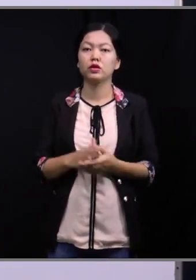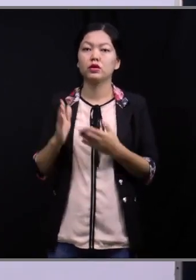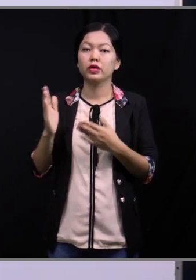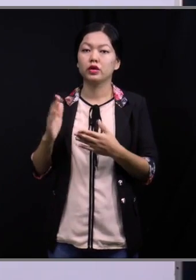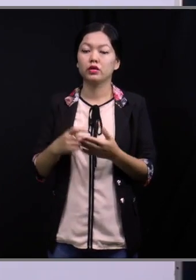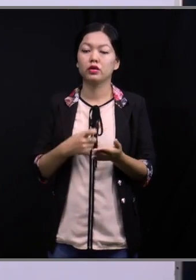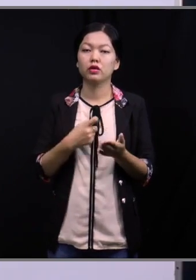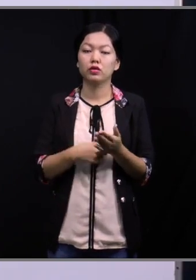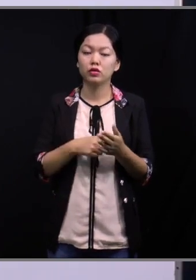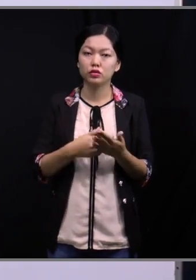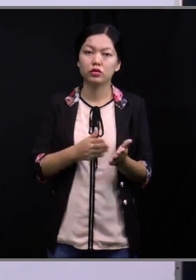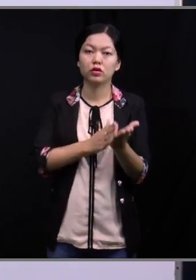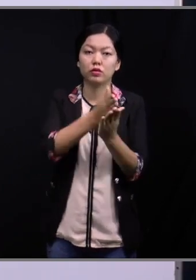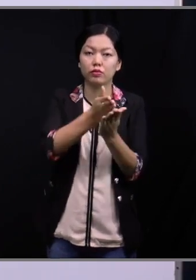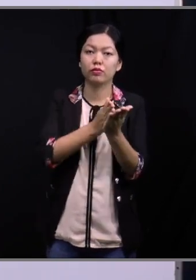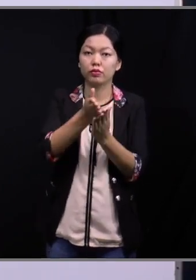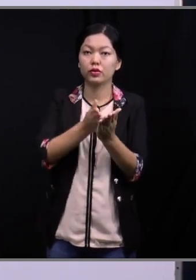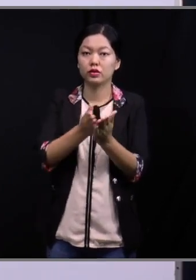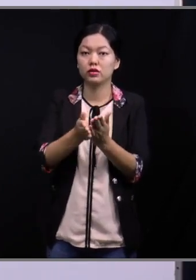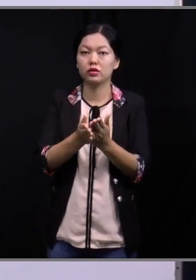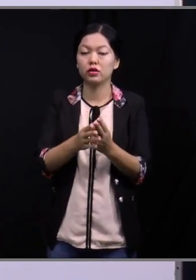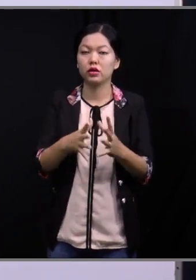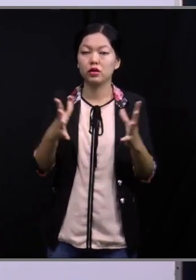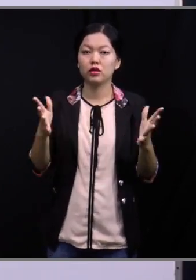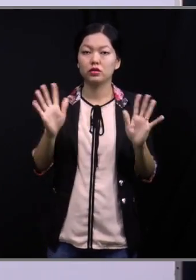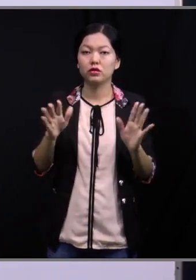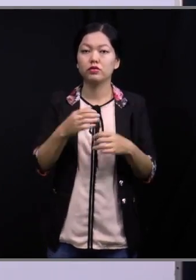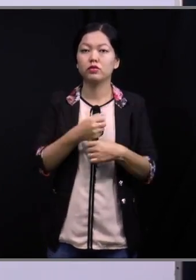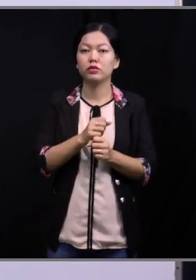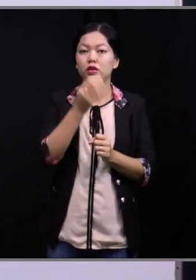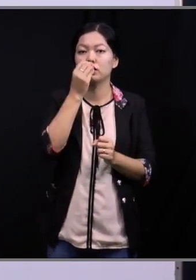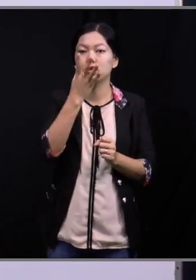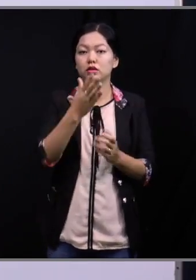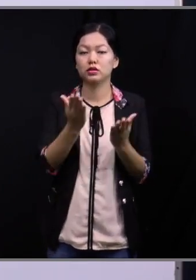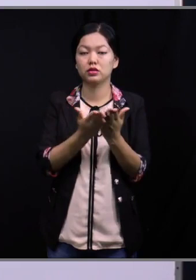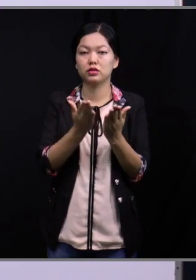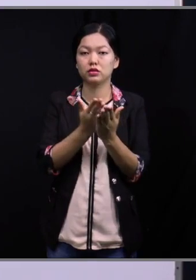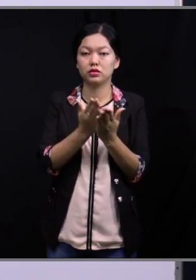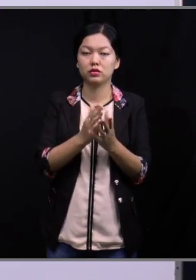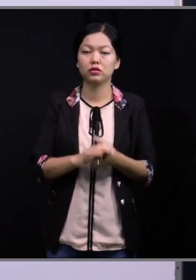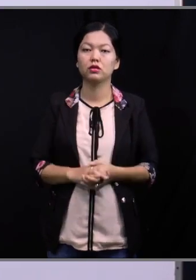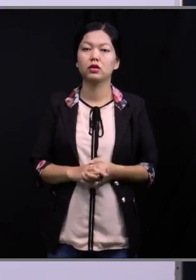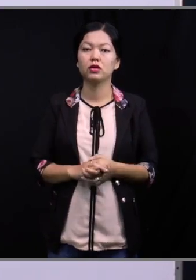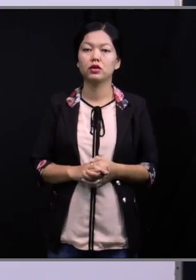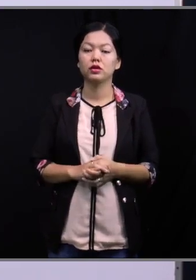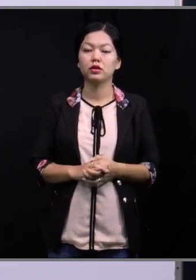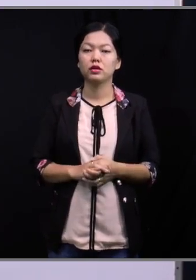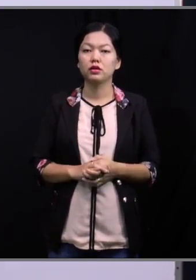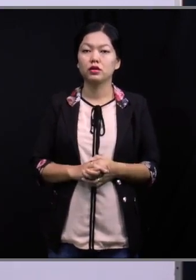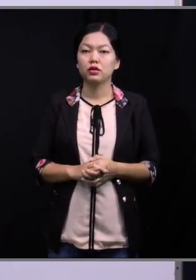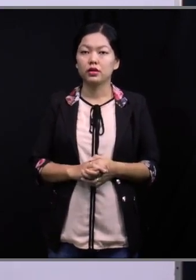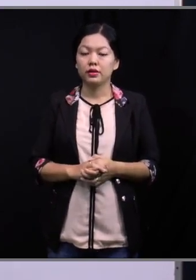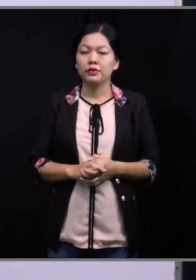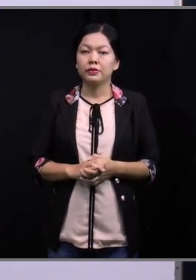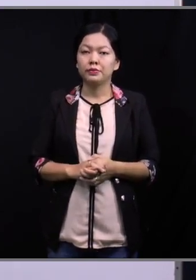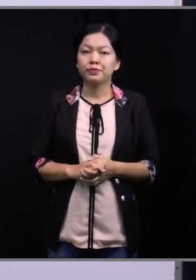the identification can be made easy, or they have identified certain sources from where the studies can be